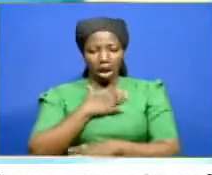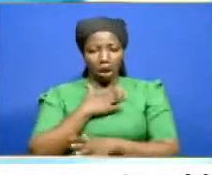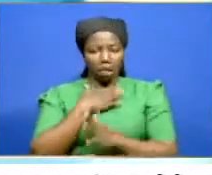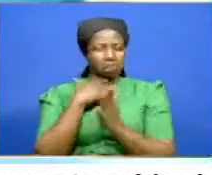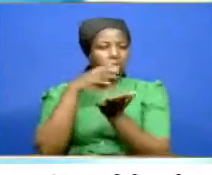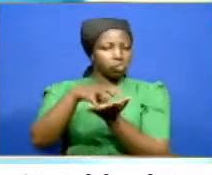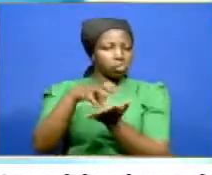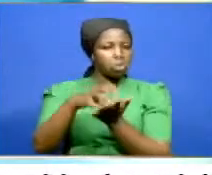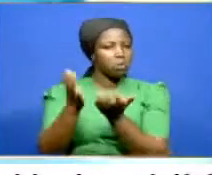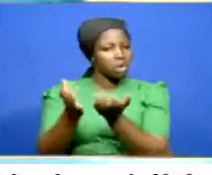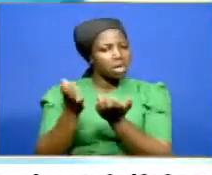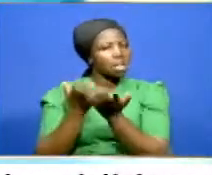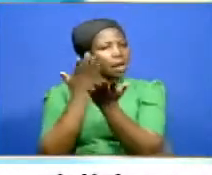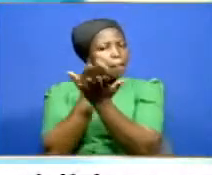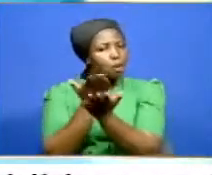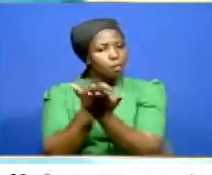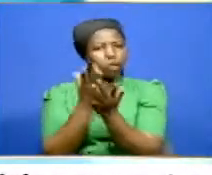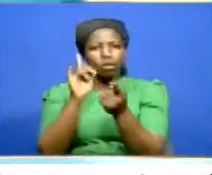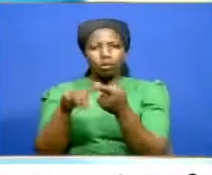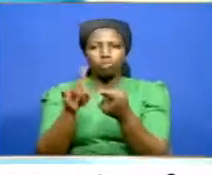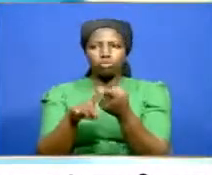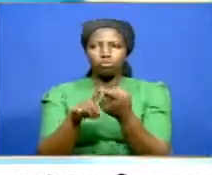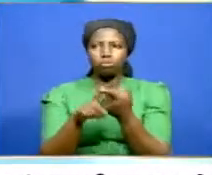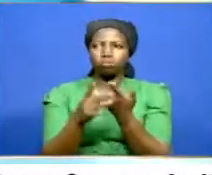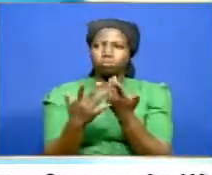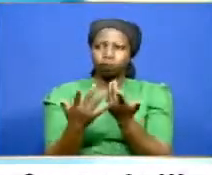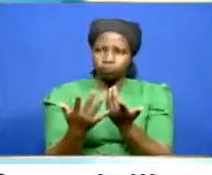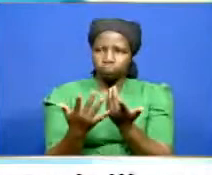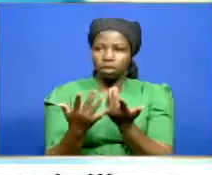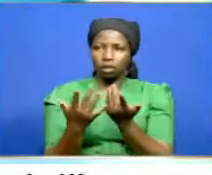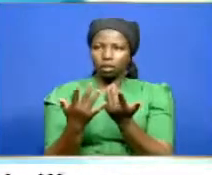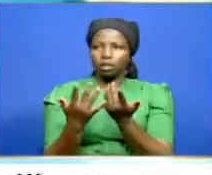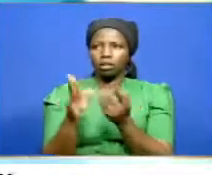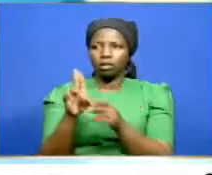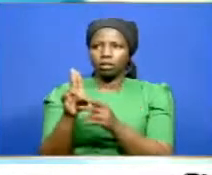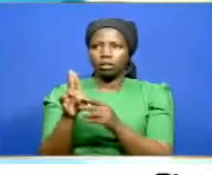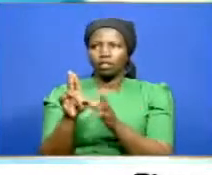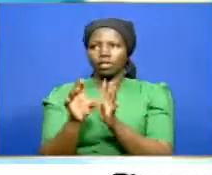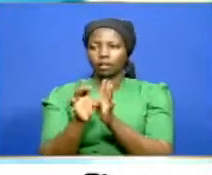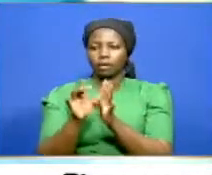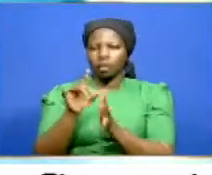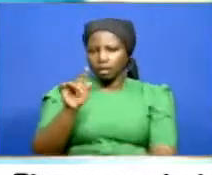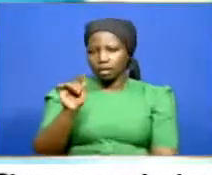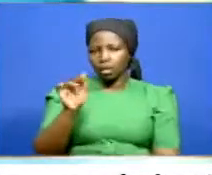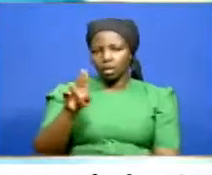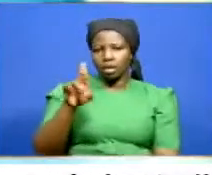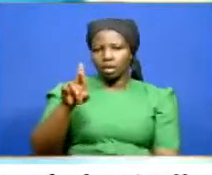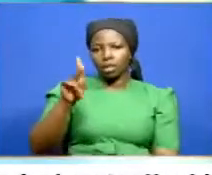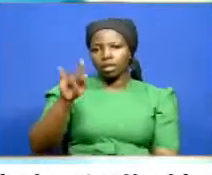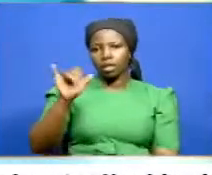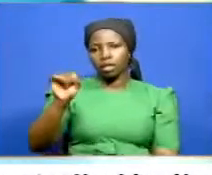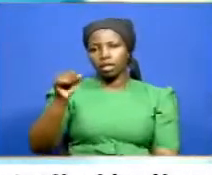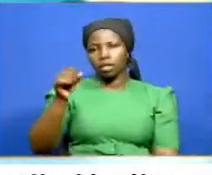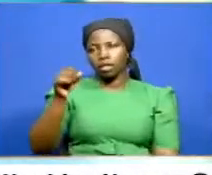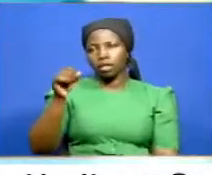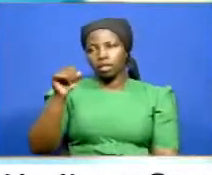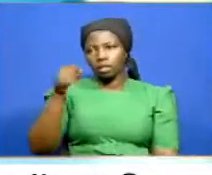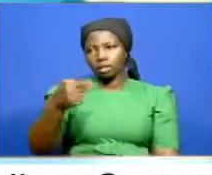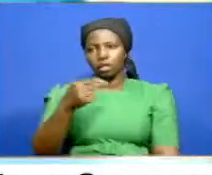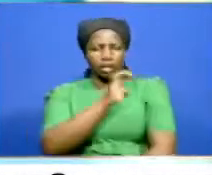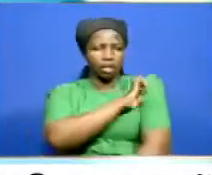proposal to Maxfly, which is a Turkish-based energy drink company, setting itself in Kenya. Mm-hmm. And they were really impressed